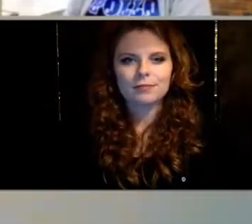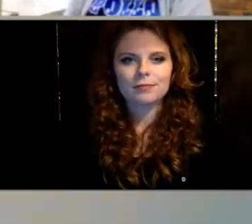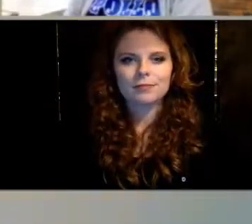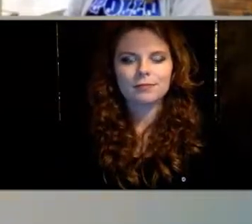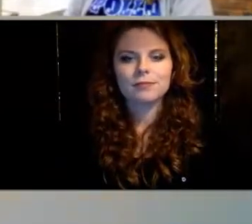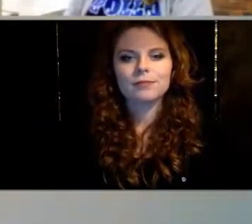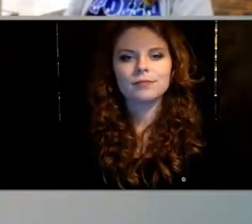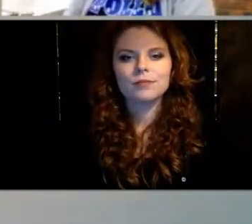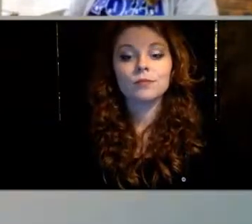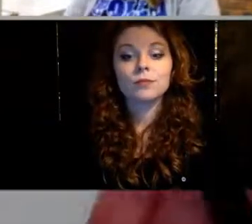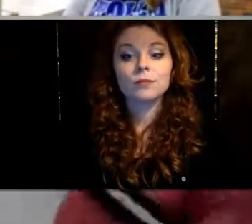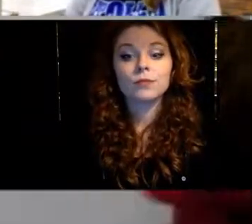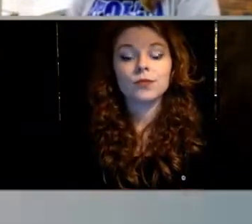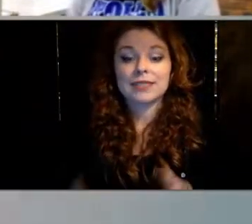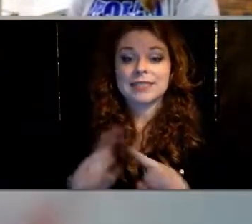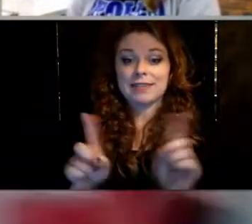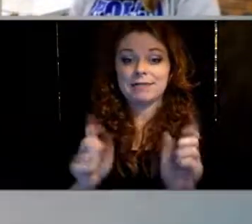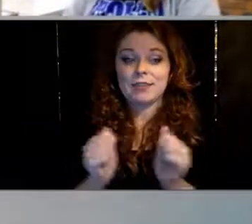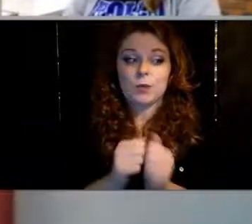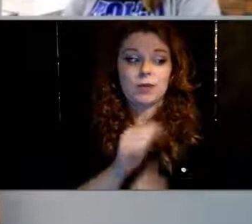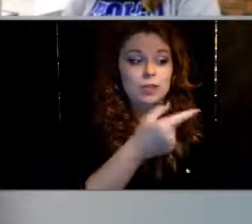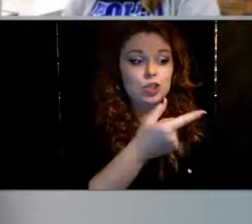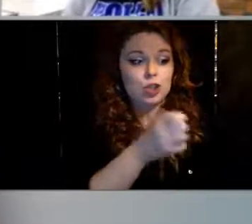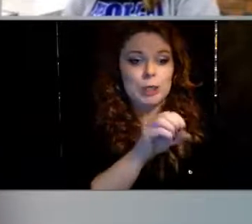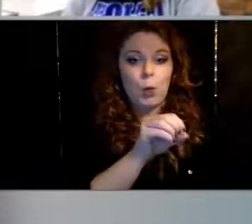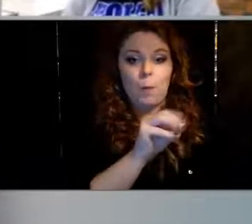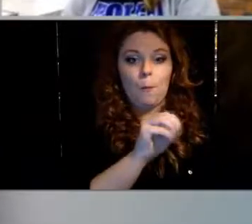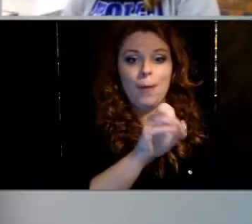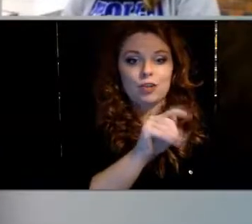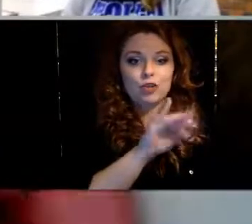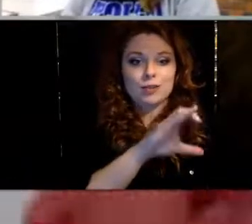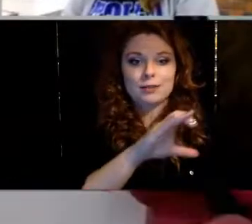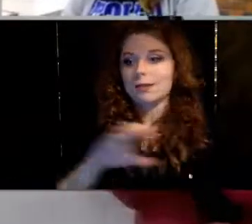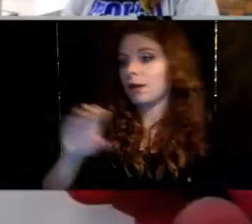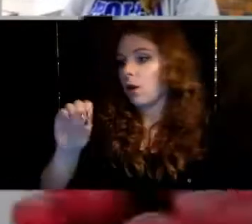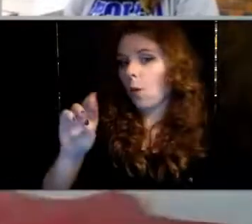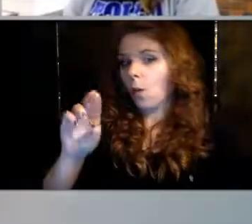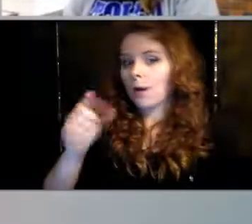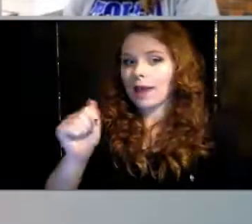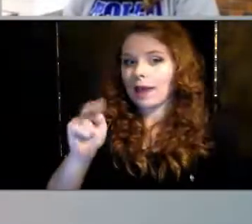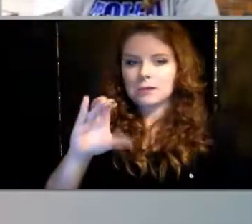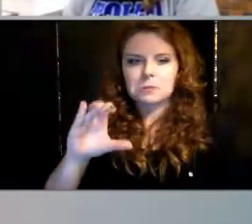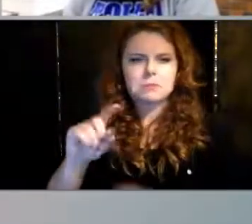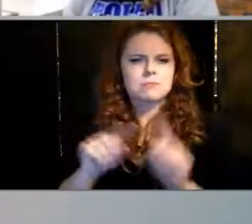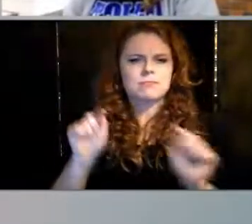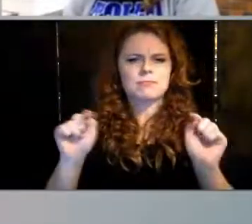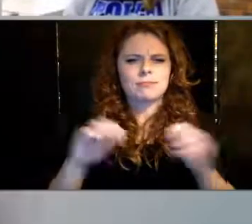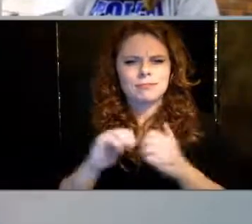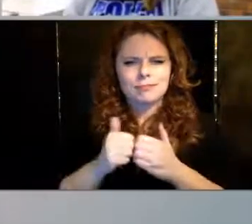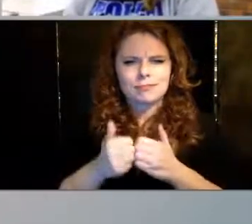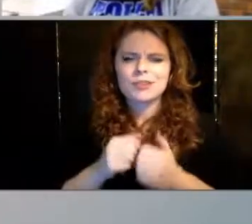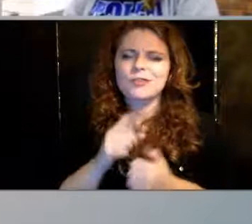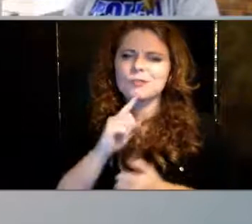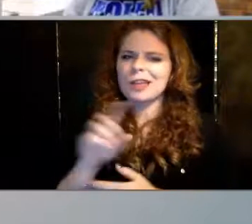in. So the difference between geometric and organic shape really is that organic is